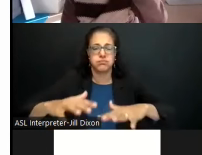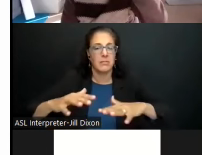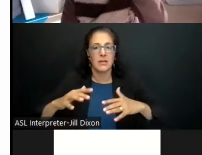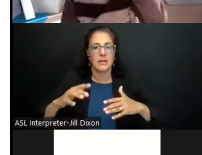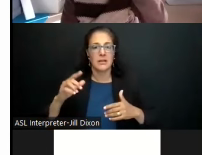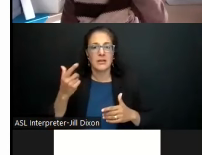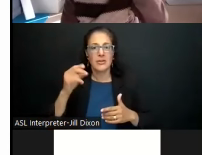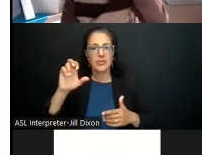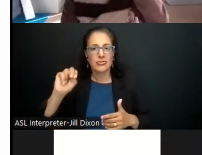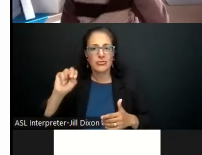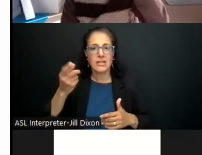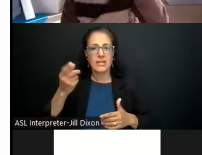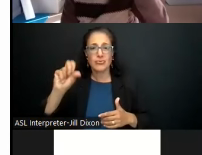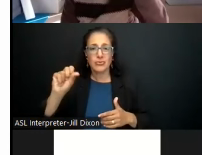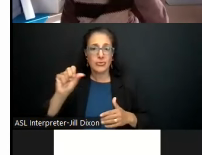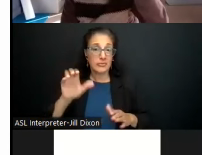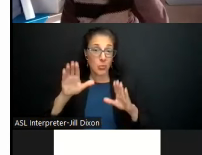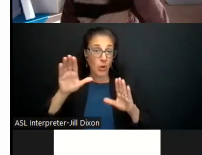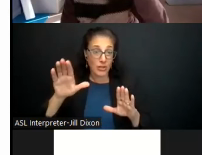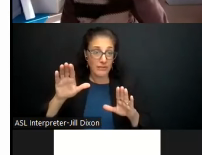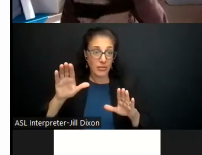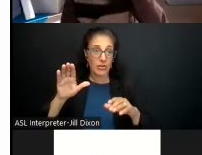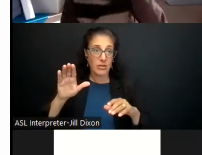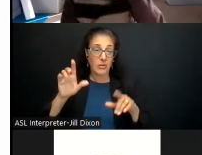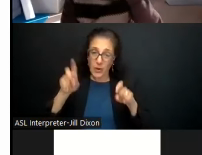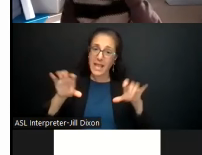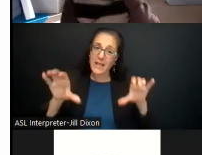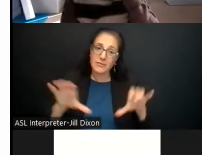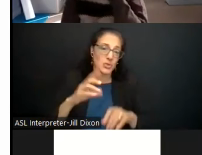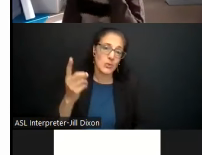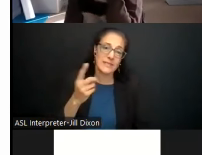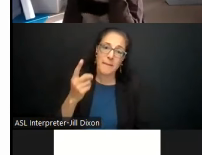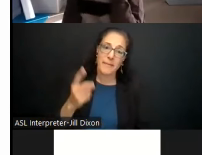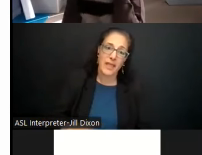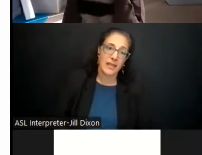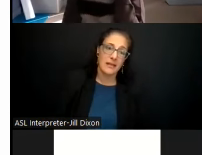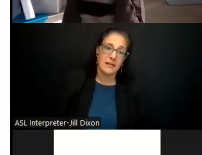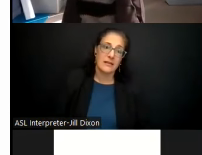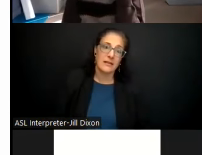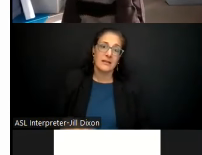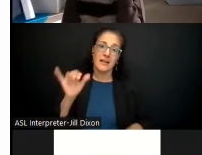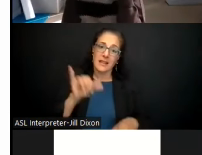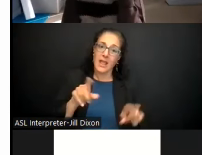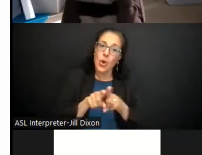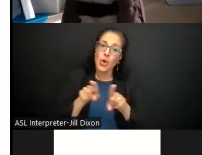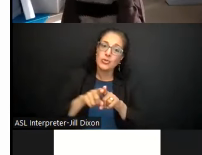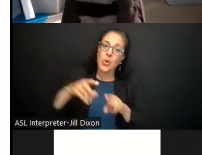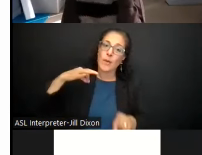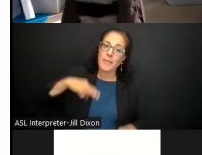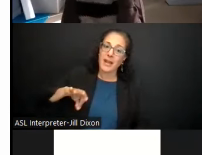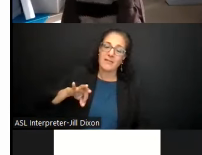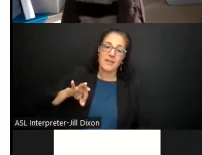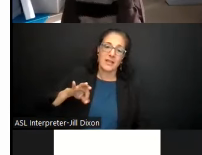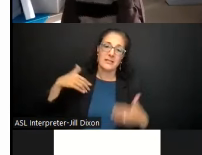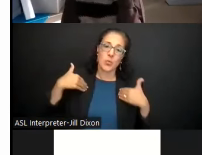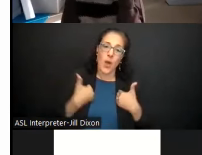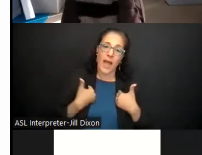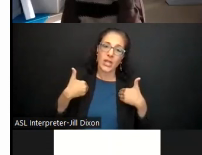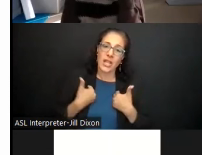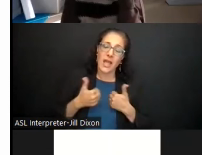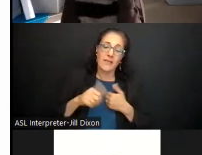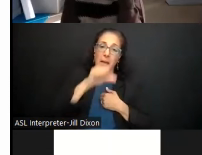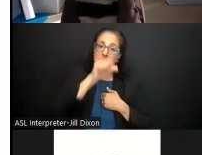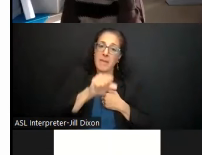green roofs, all of it, terrific, wonderful. We have to do something that also benefits wildlife. I mean, I love all